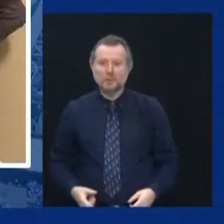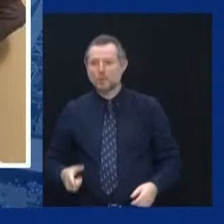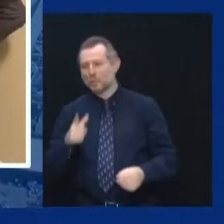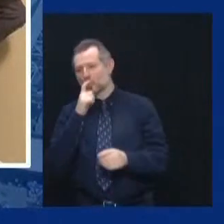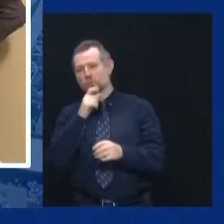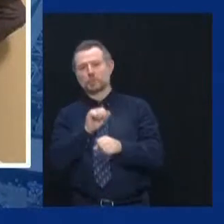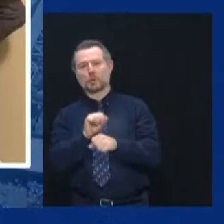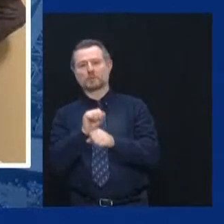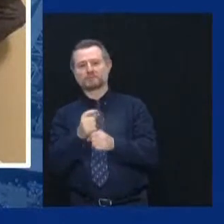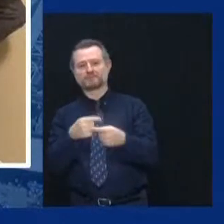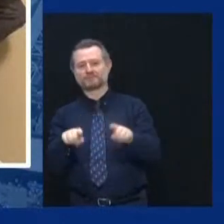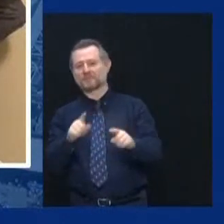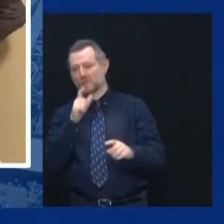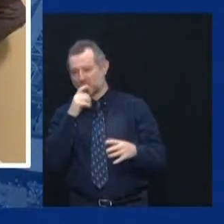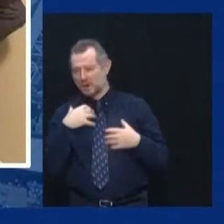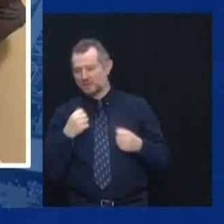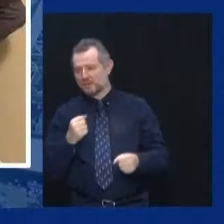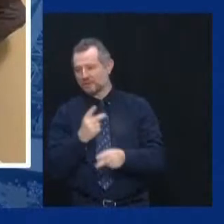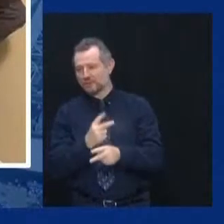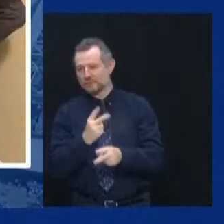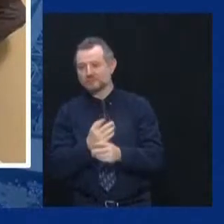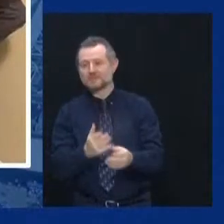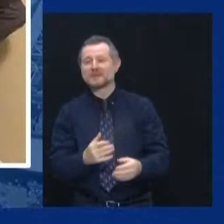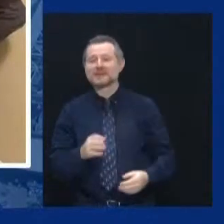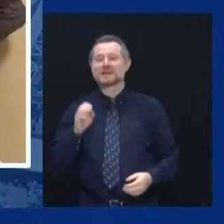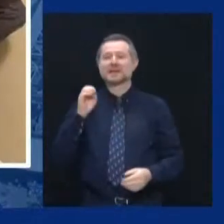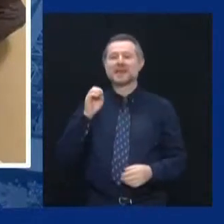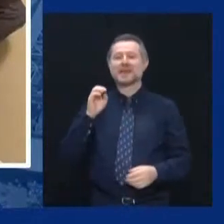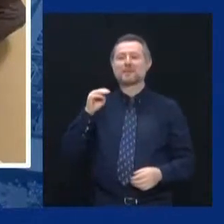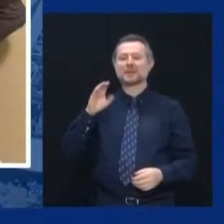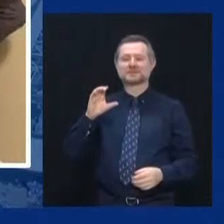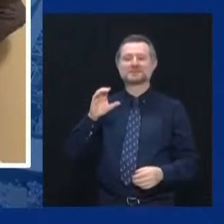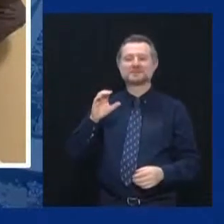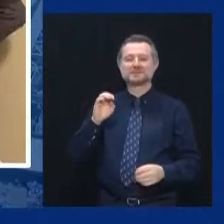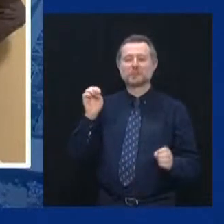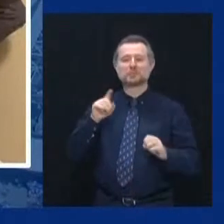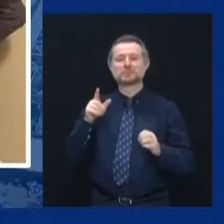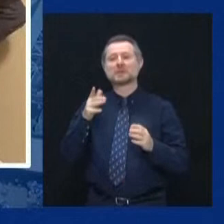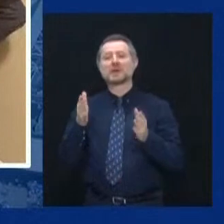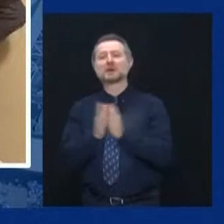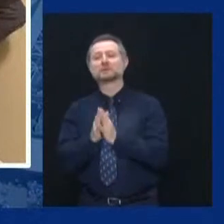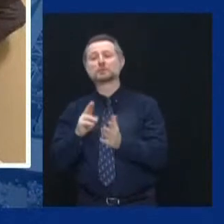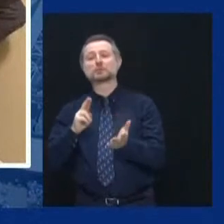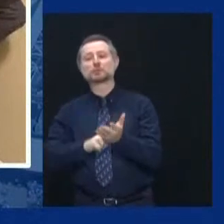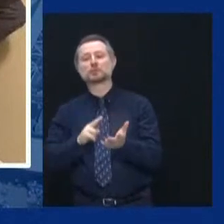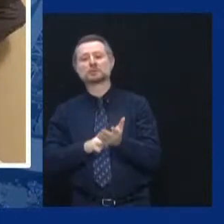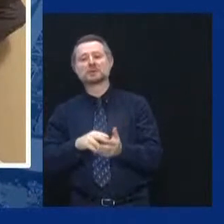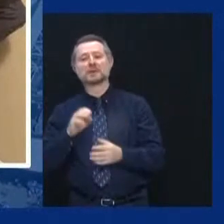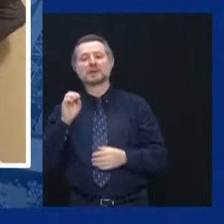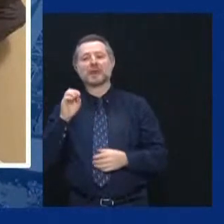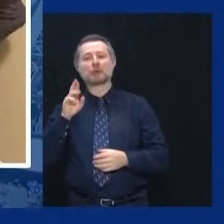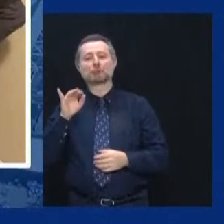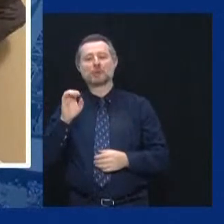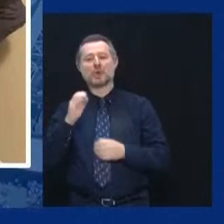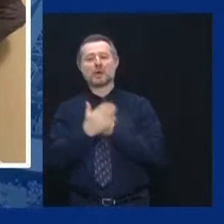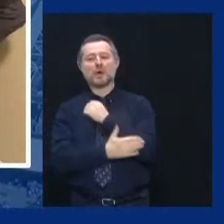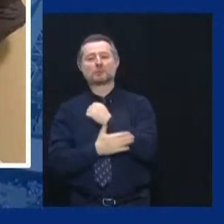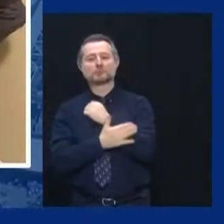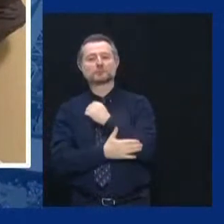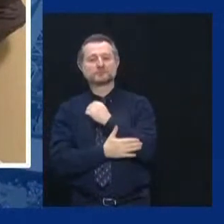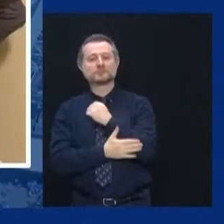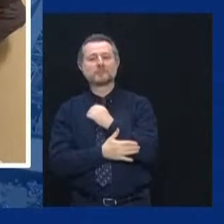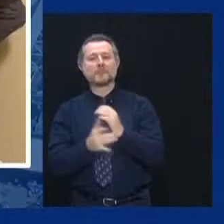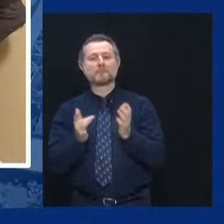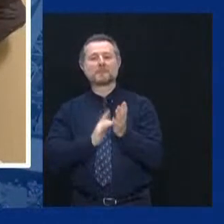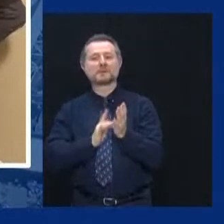heroes. And I asked ECMC to ask the nurses, Erie County Medical Campus, to ask